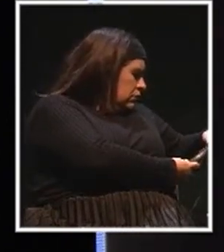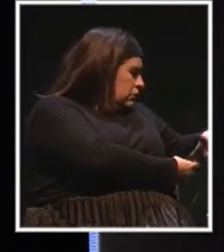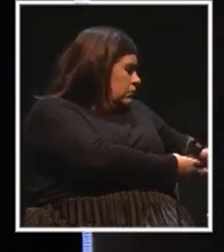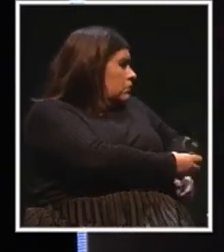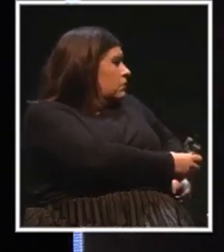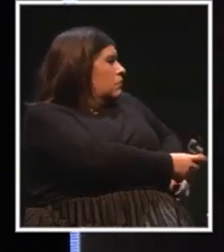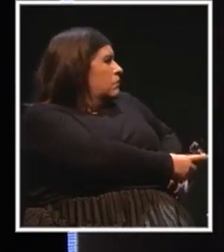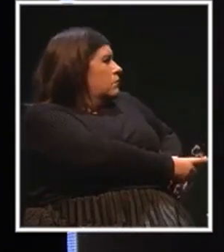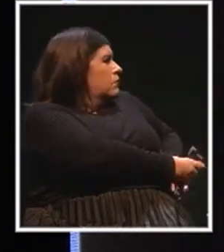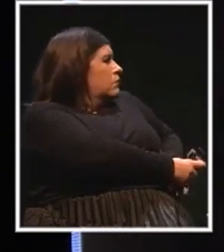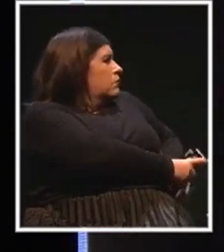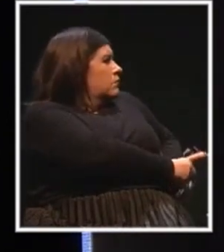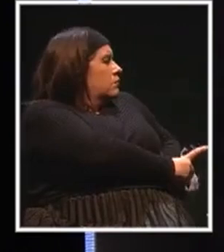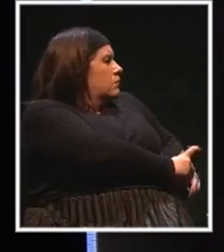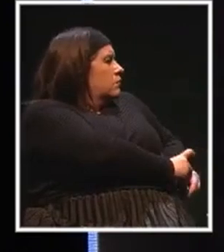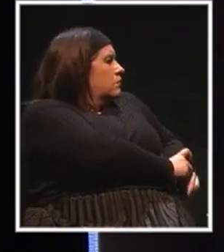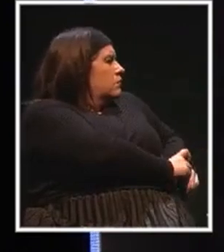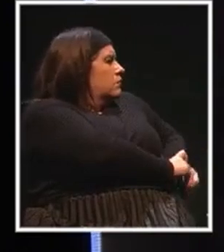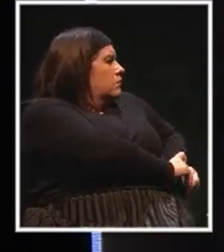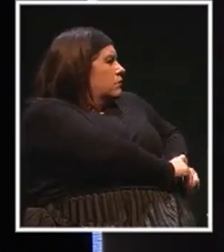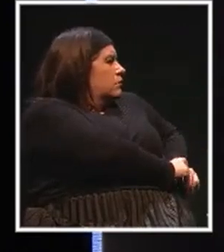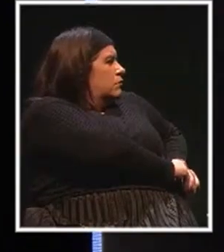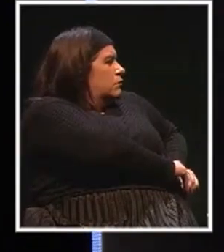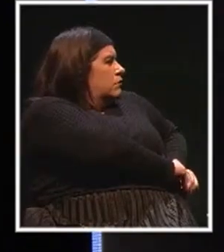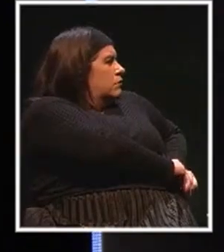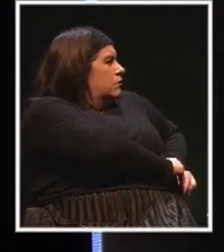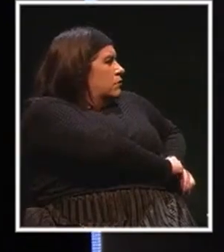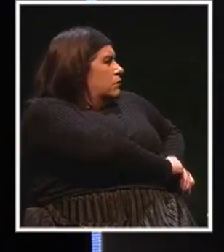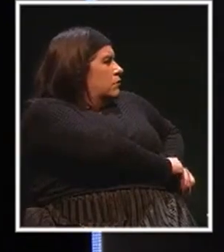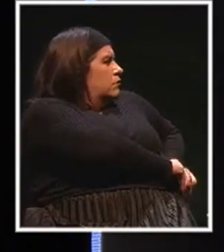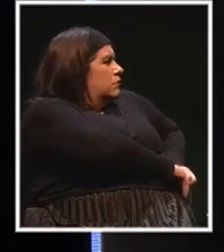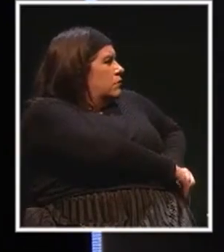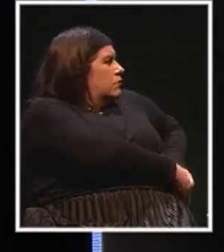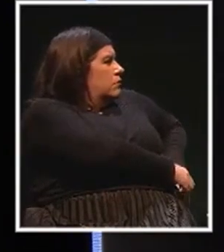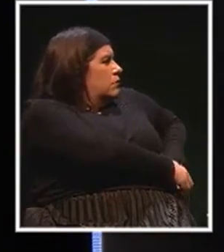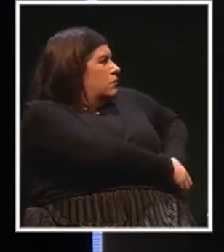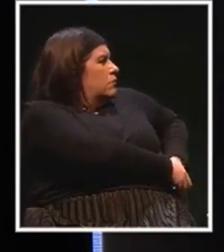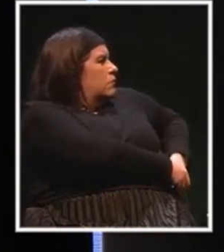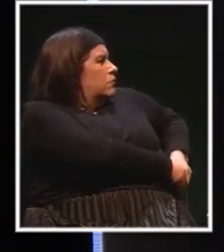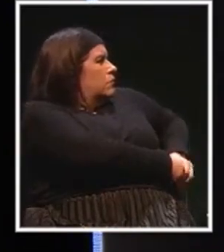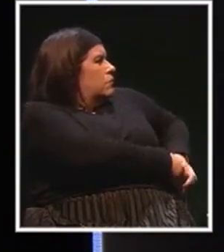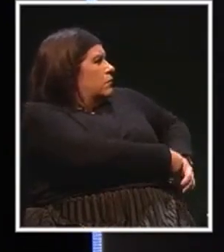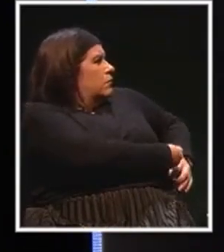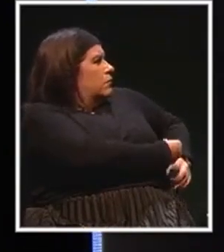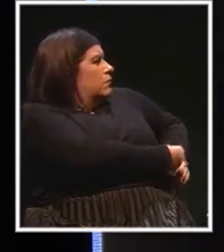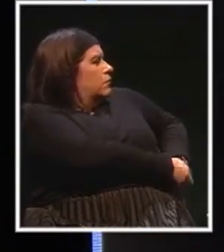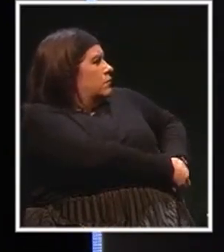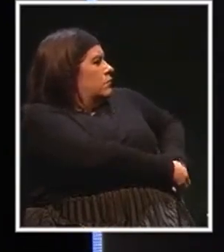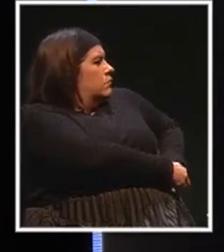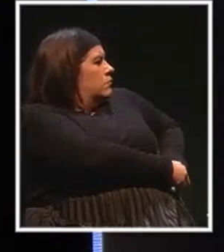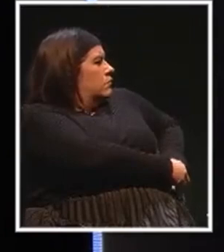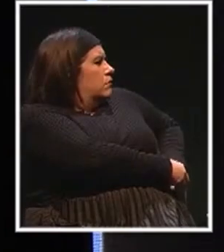their friends, and they would comment as they were watching, and there was social sort of television viewing starting to happen.